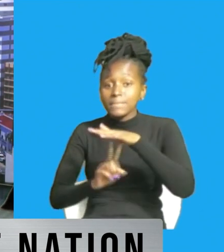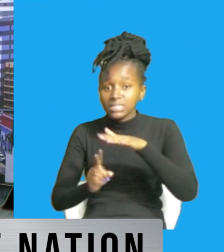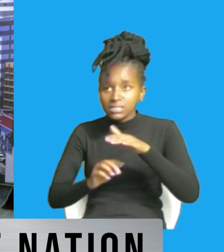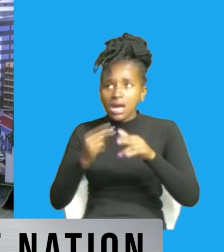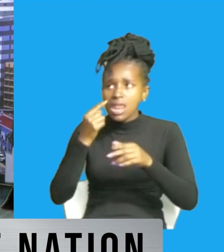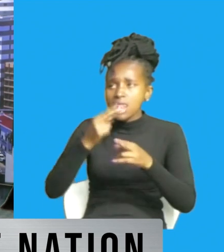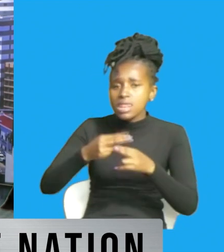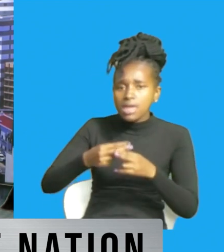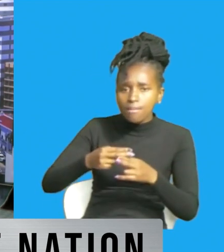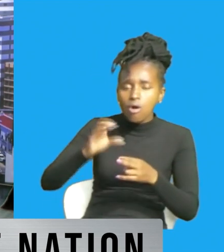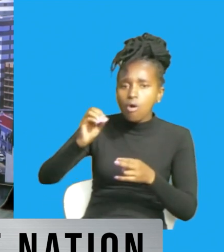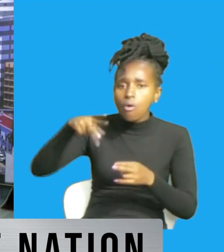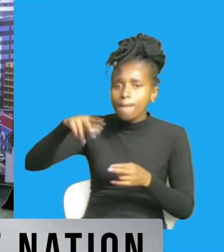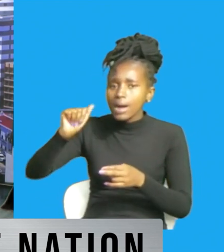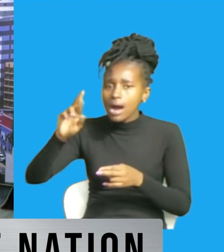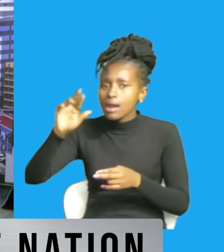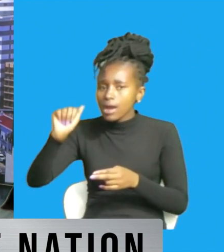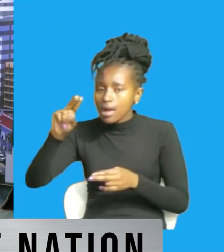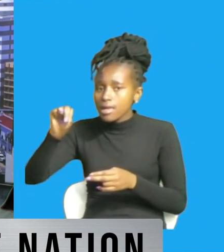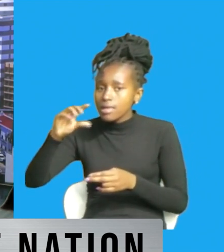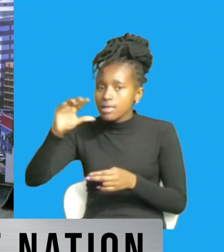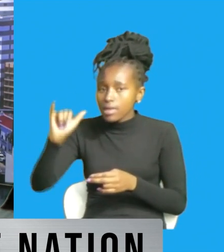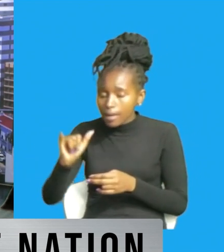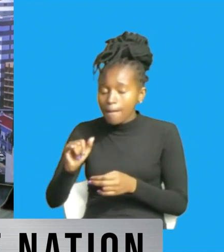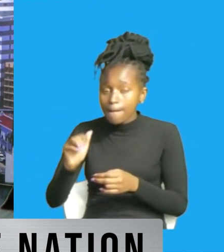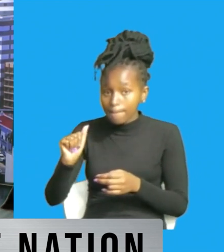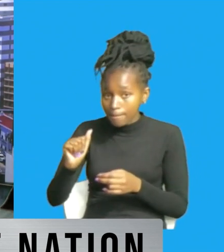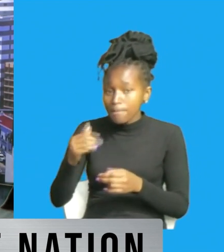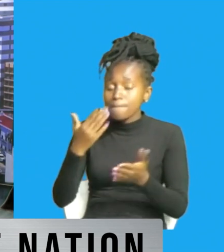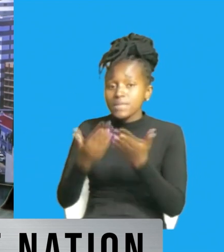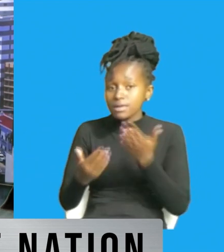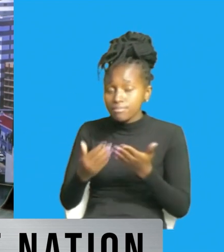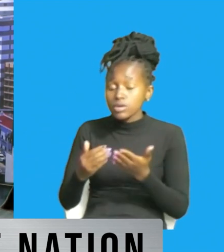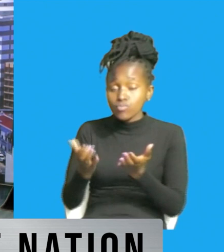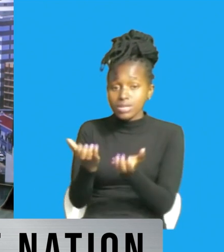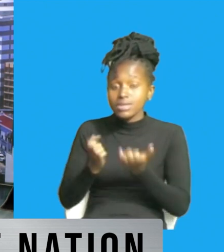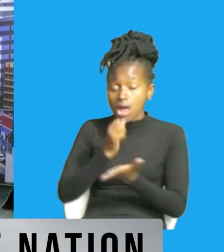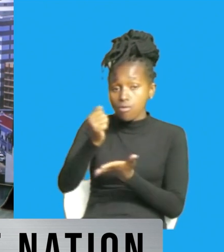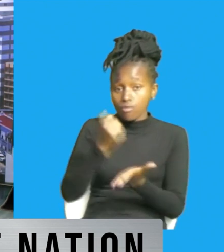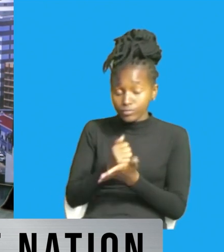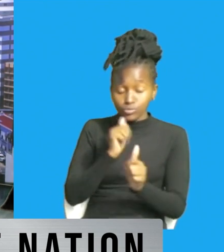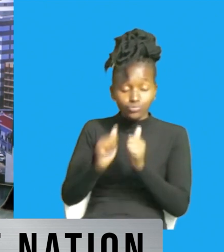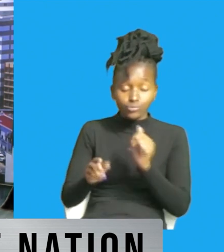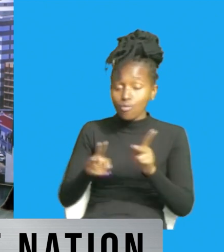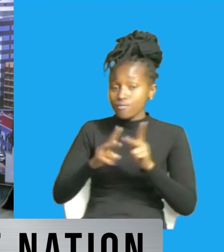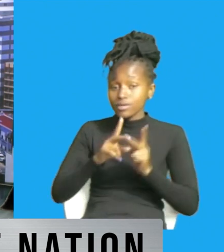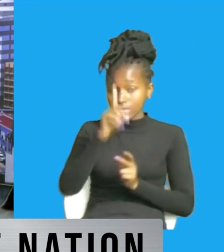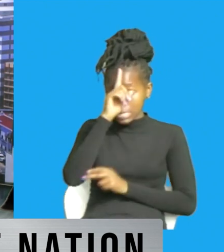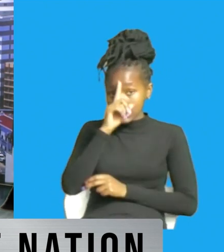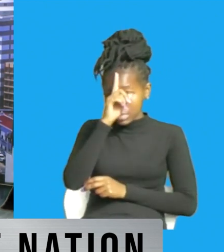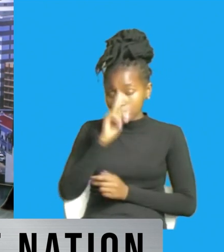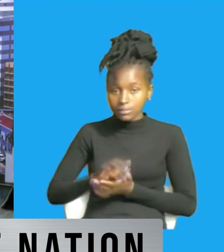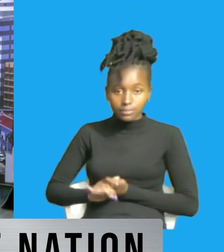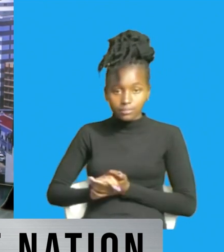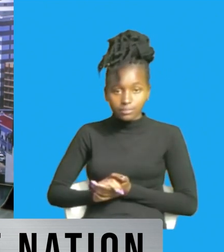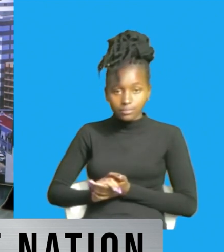need for an office that is serious, and I think our friend David D is there.